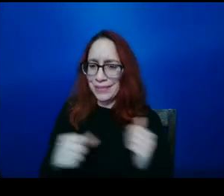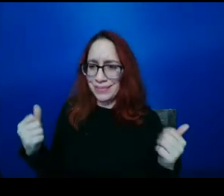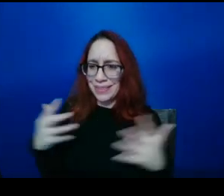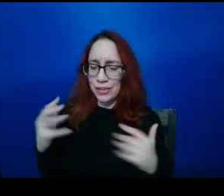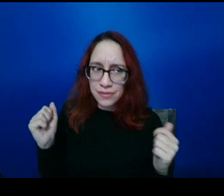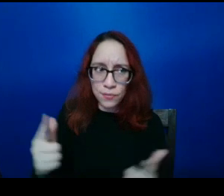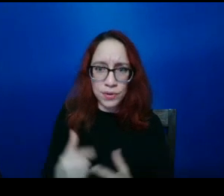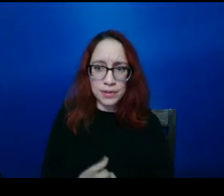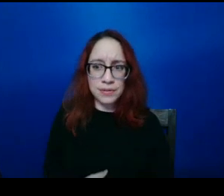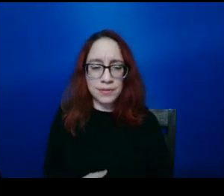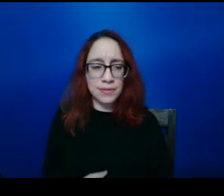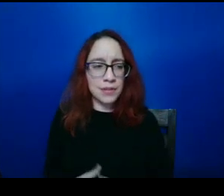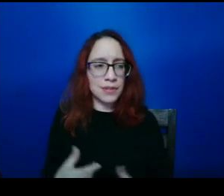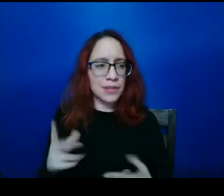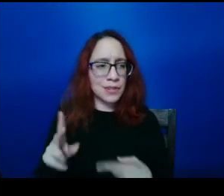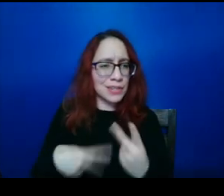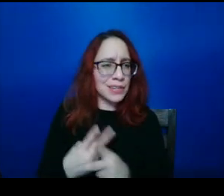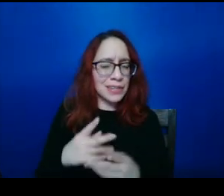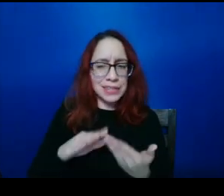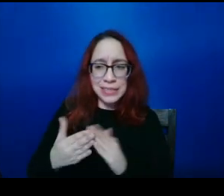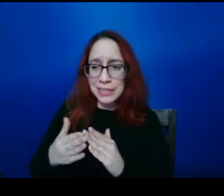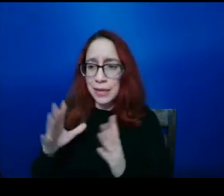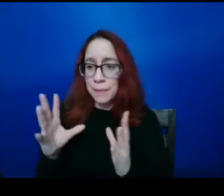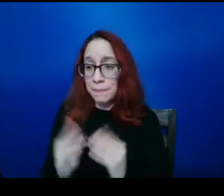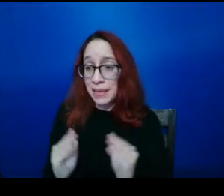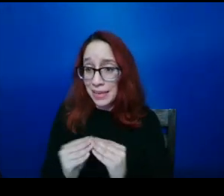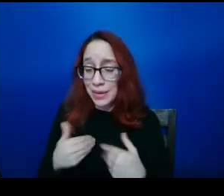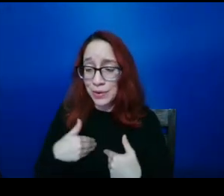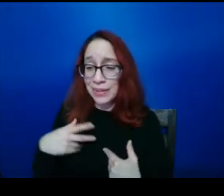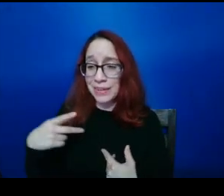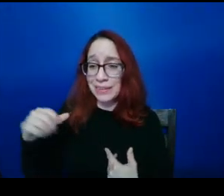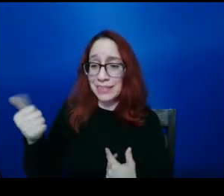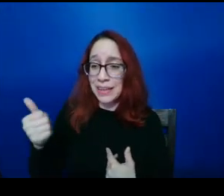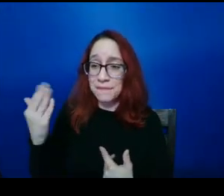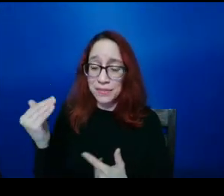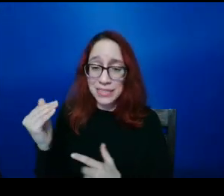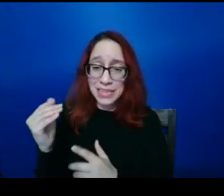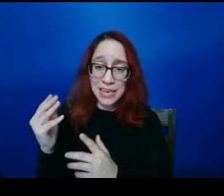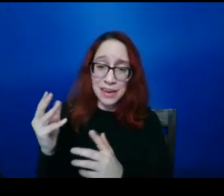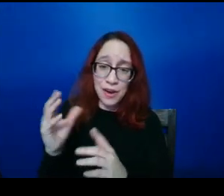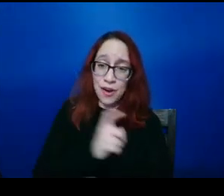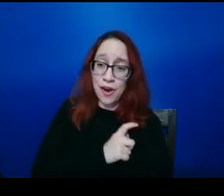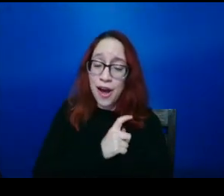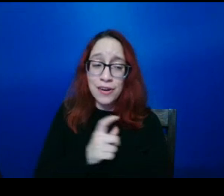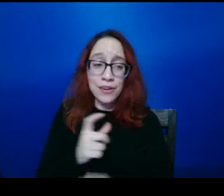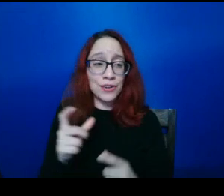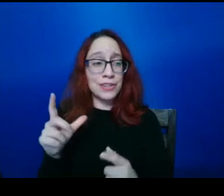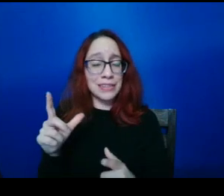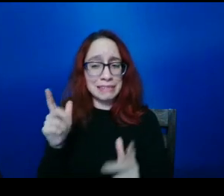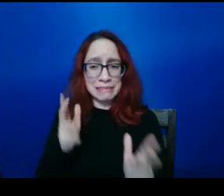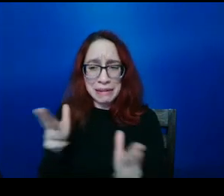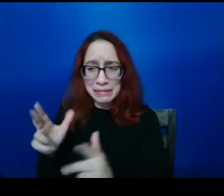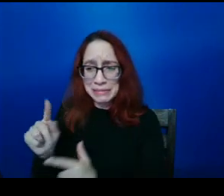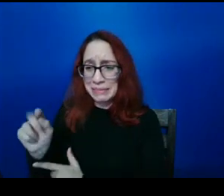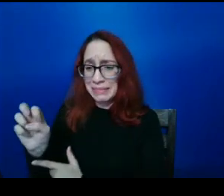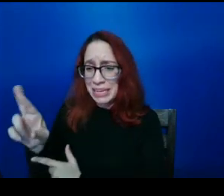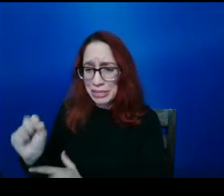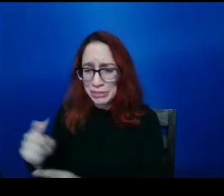all of us. What kind of city meeting is going to have 10, 15 officers with guns and tasers? You know what this is doing to